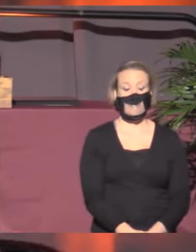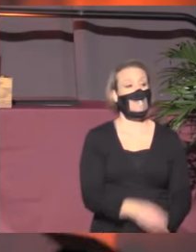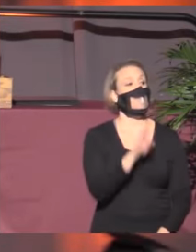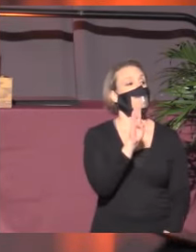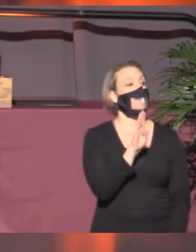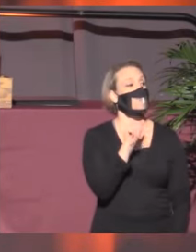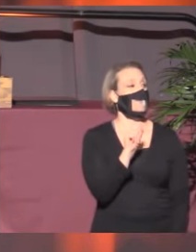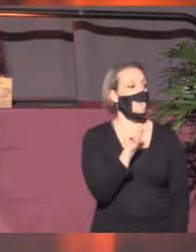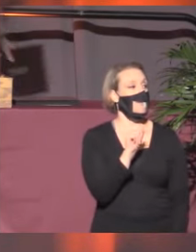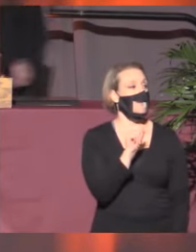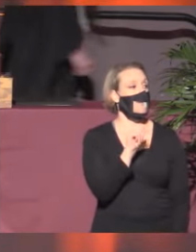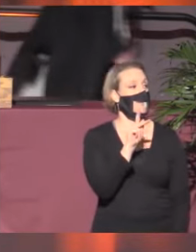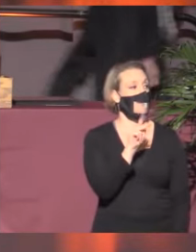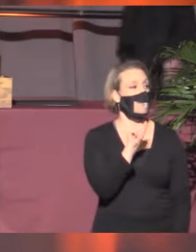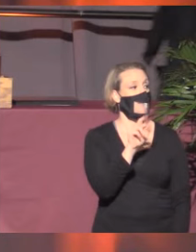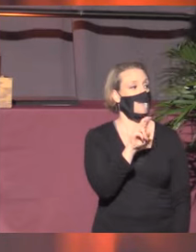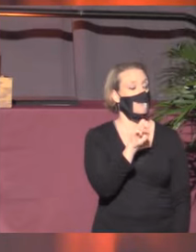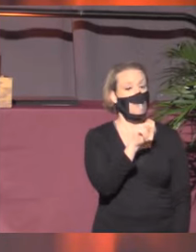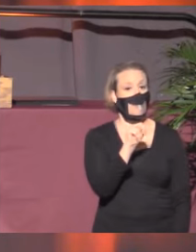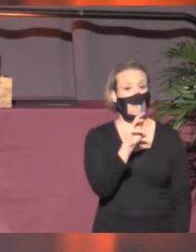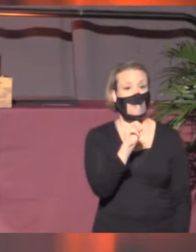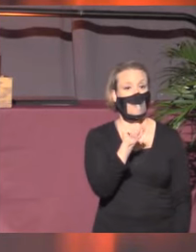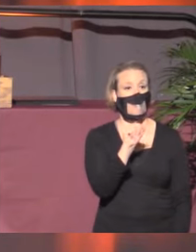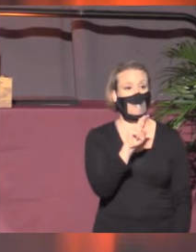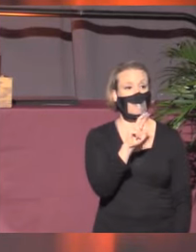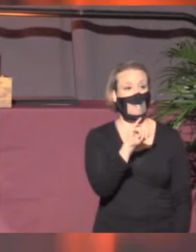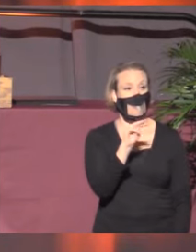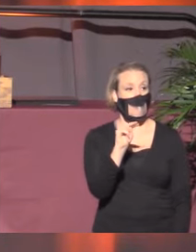Bachelor of Arts, Karen Marlene Hernandez.